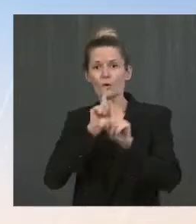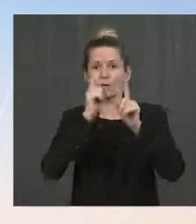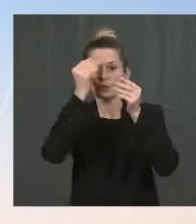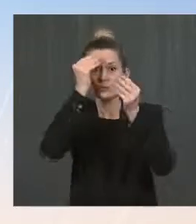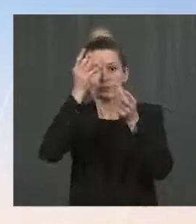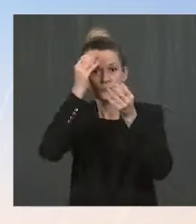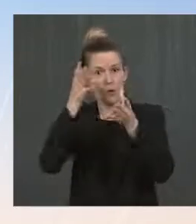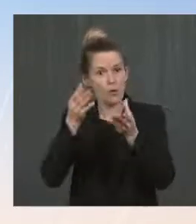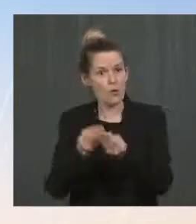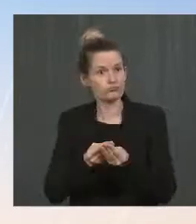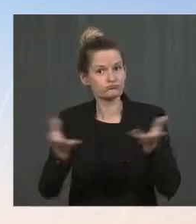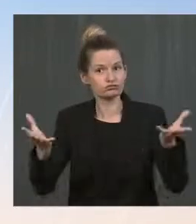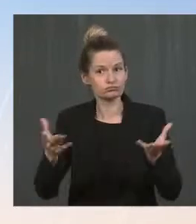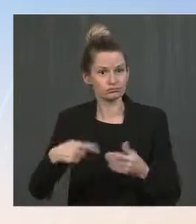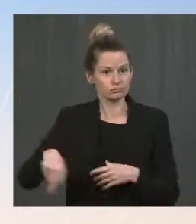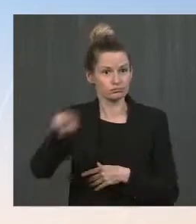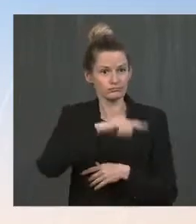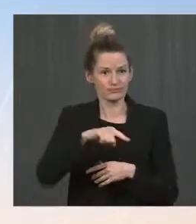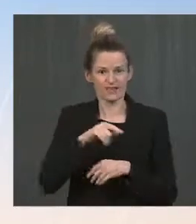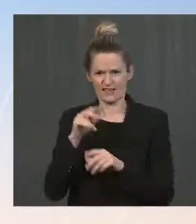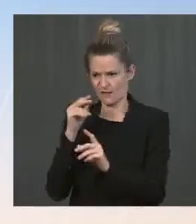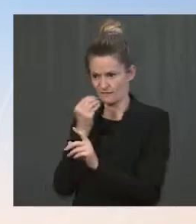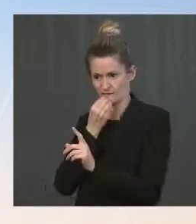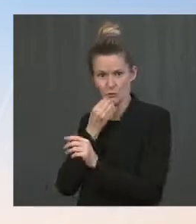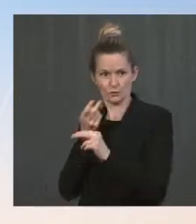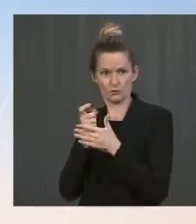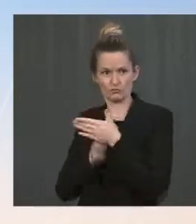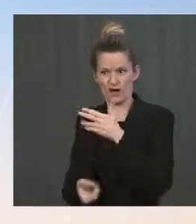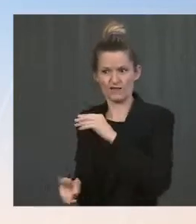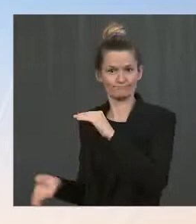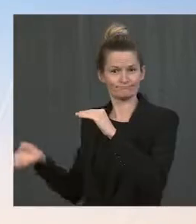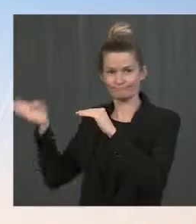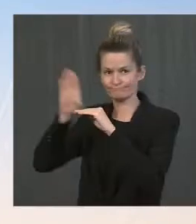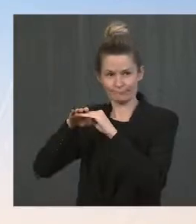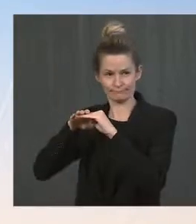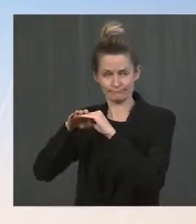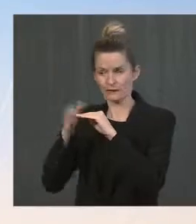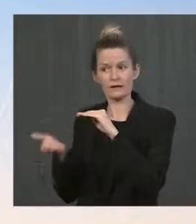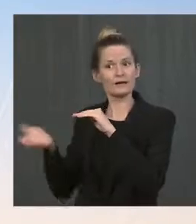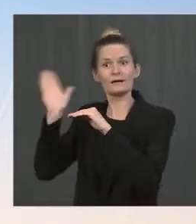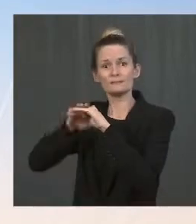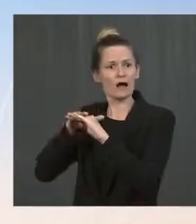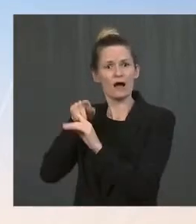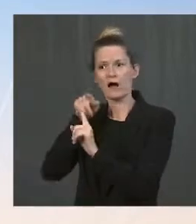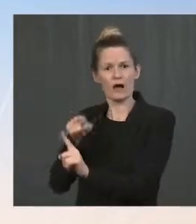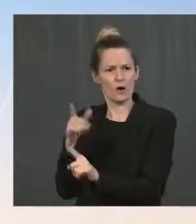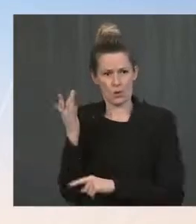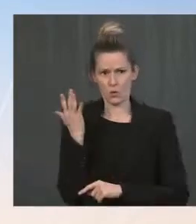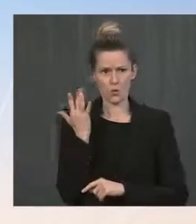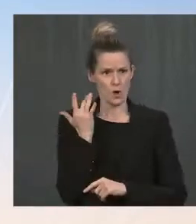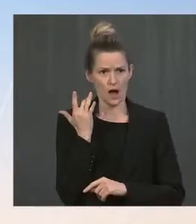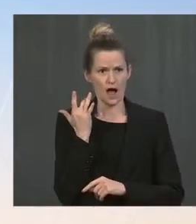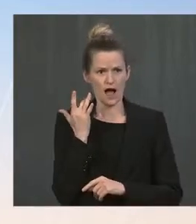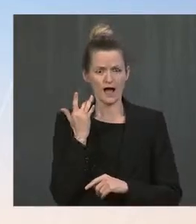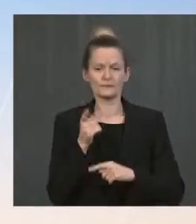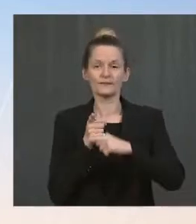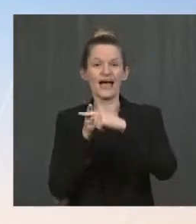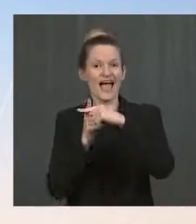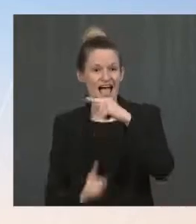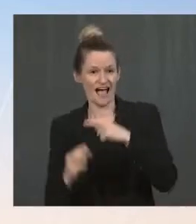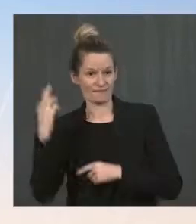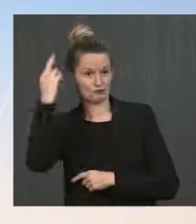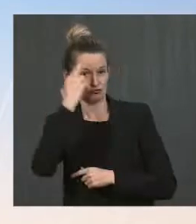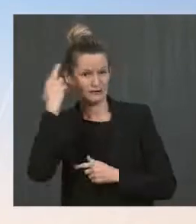of the overall increase in grocery prices can be attributed to a significant increase in prices in three products,